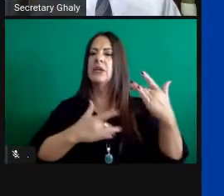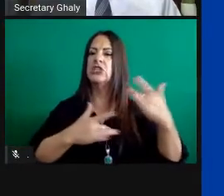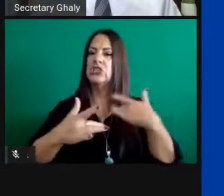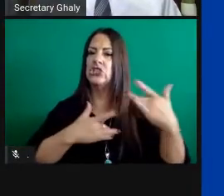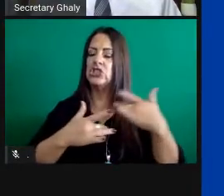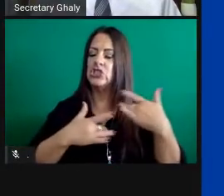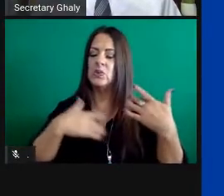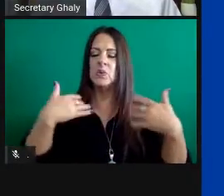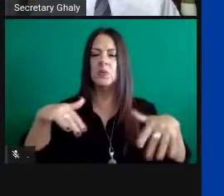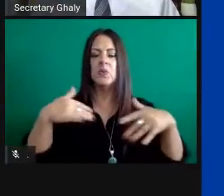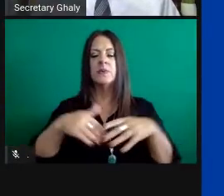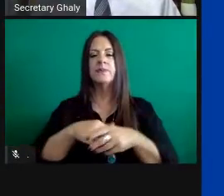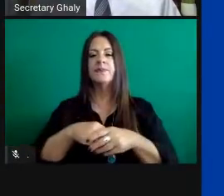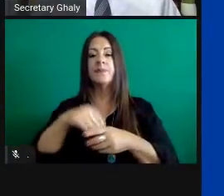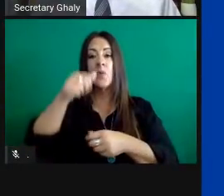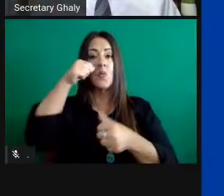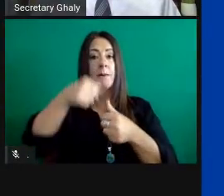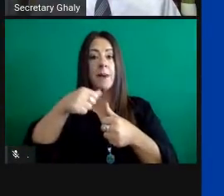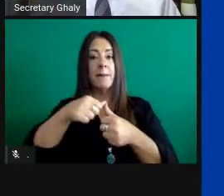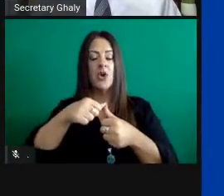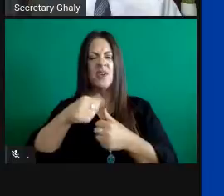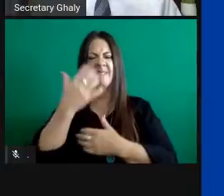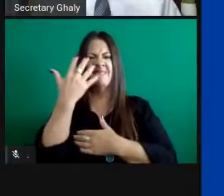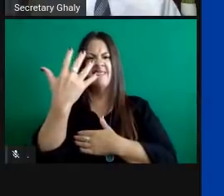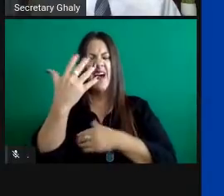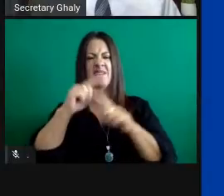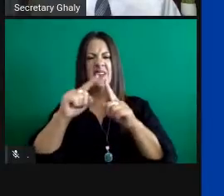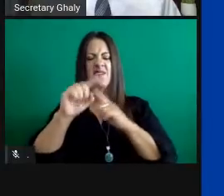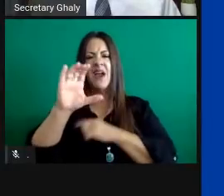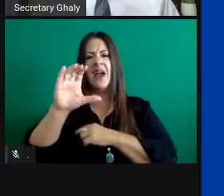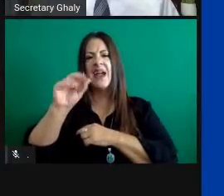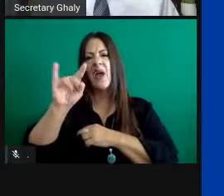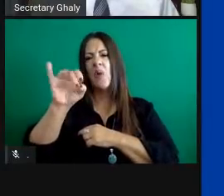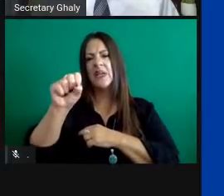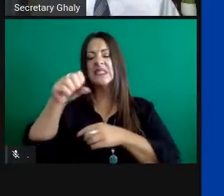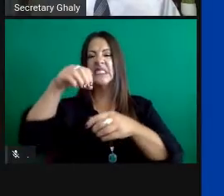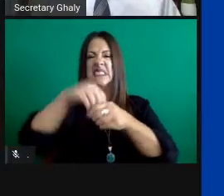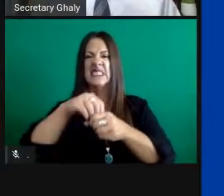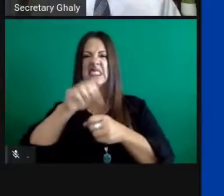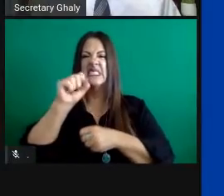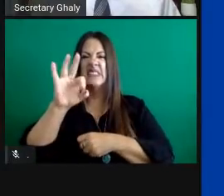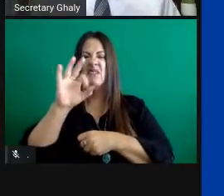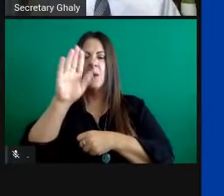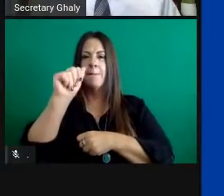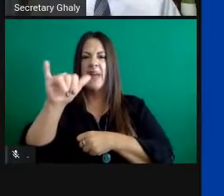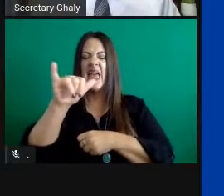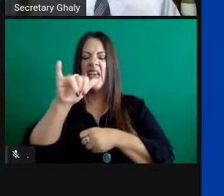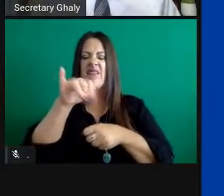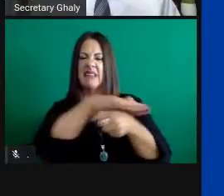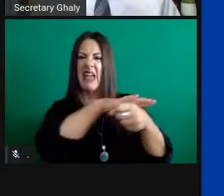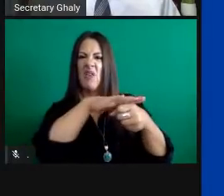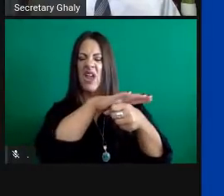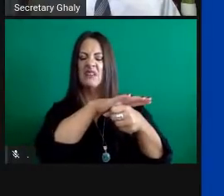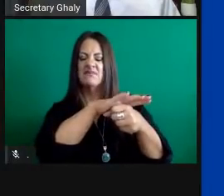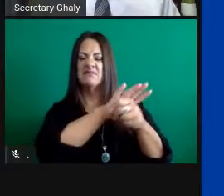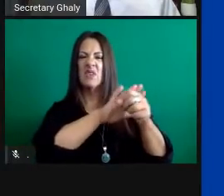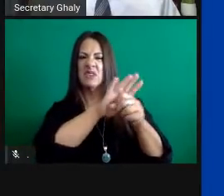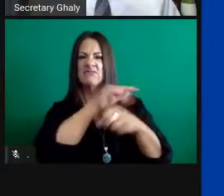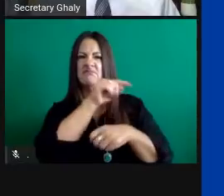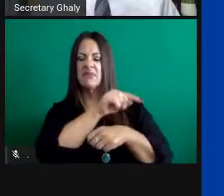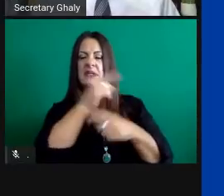that 5 counties in the Bay Area have elected to go forward with the state's